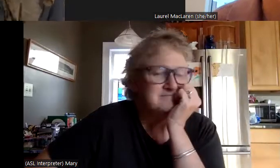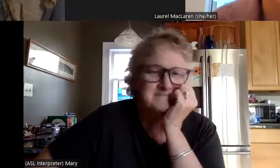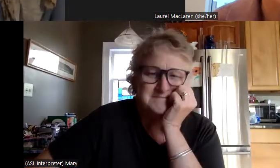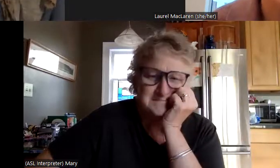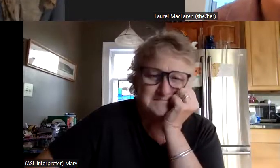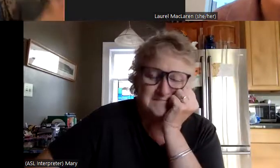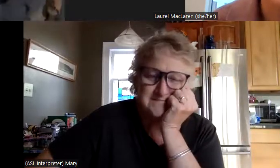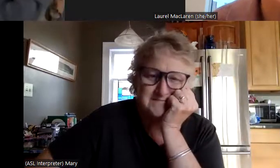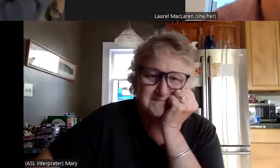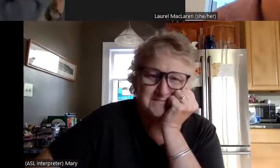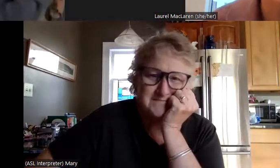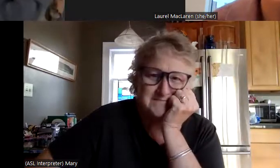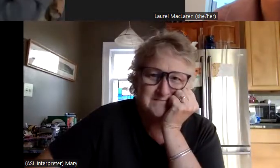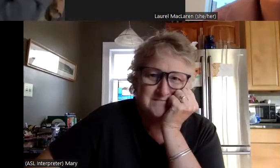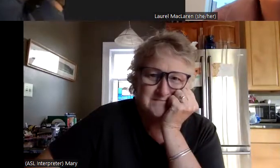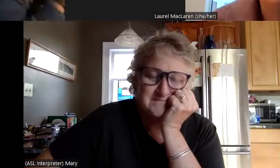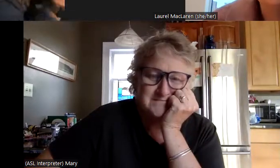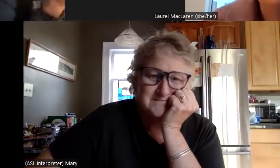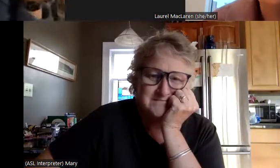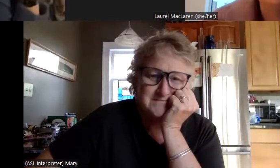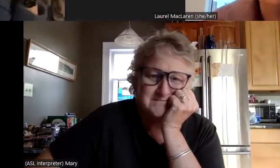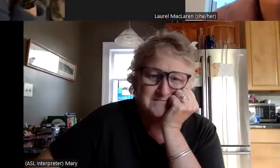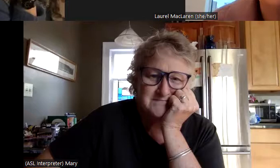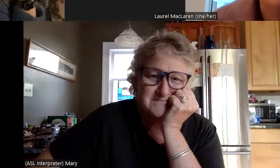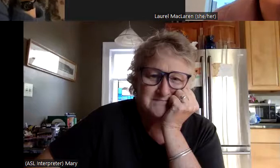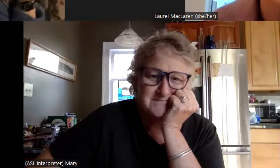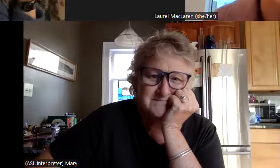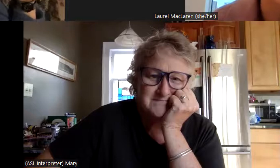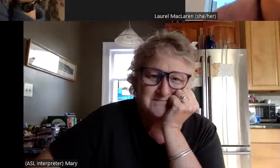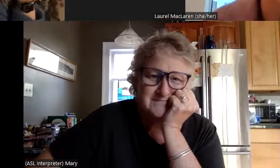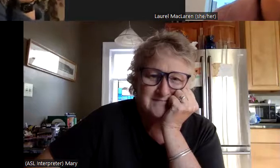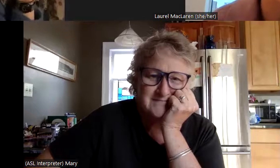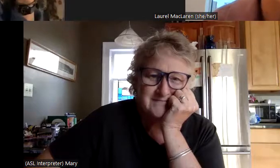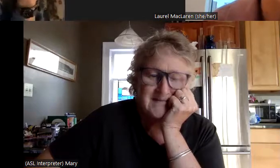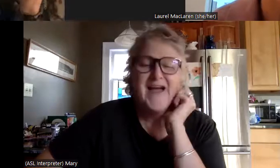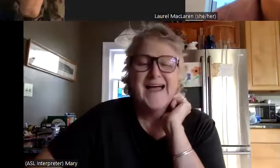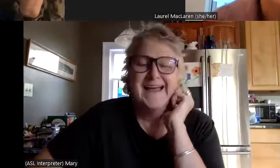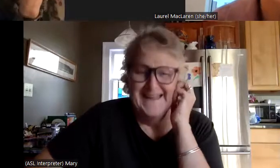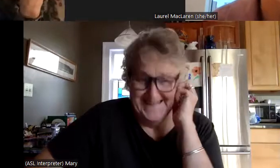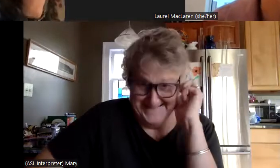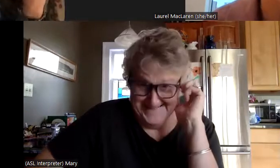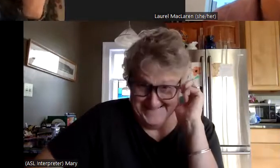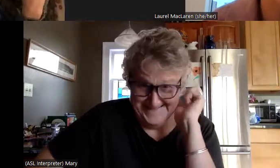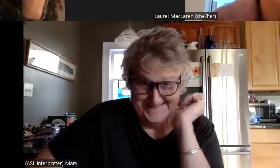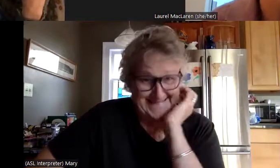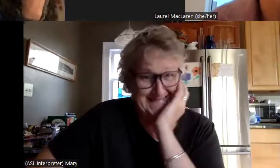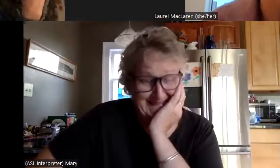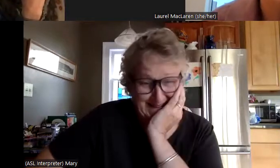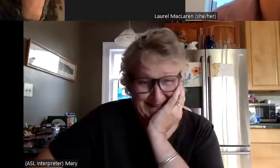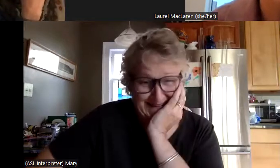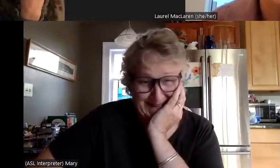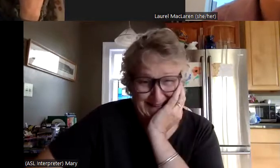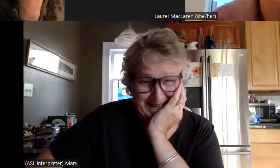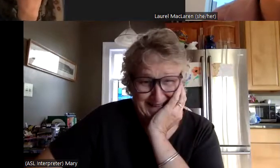the is some- next question, I mean, you should never go down a rabbit hole with pythons in Florida. The next question is, how much can you